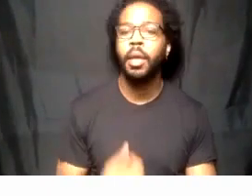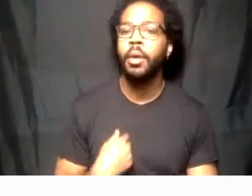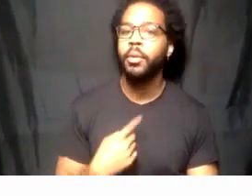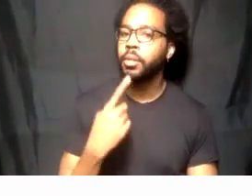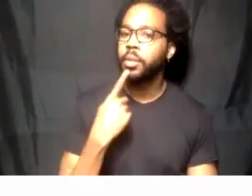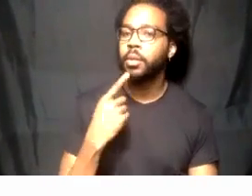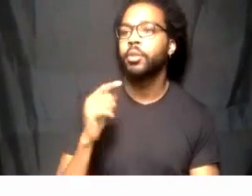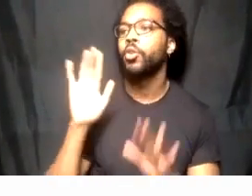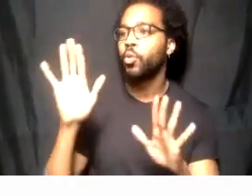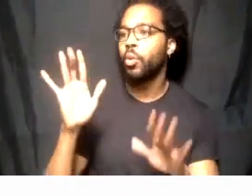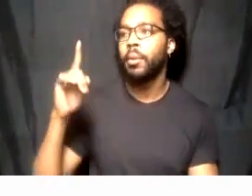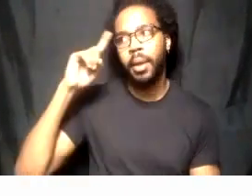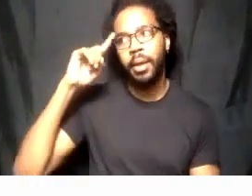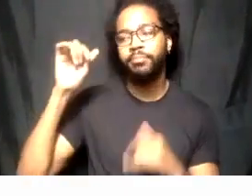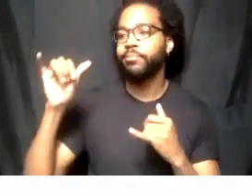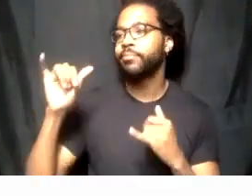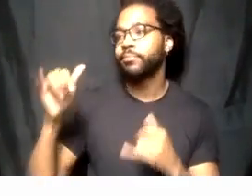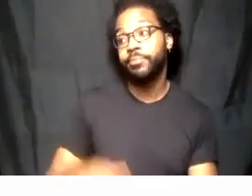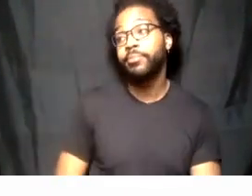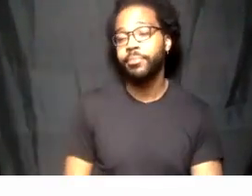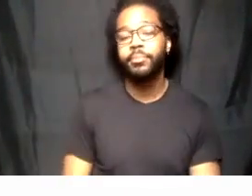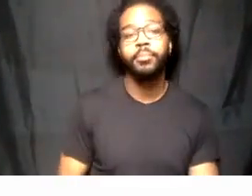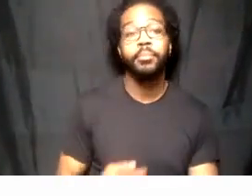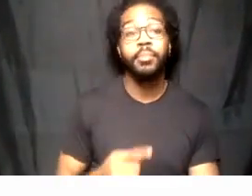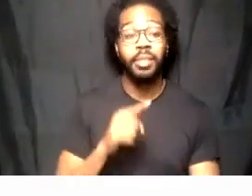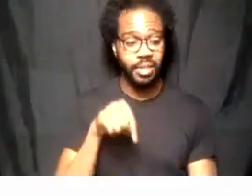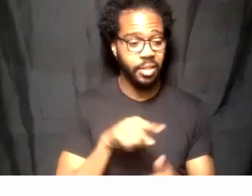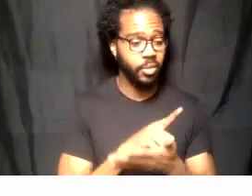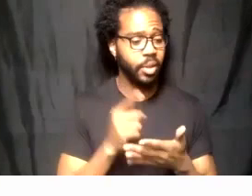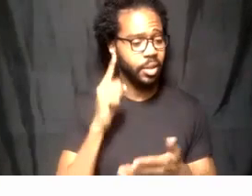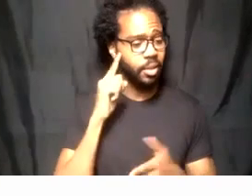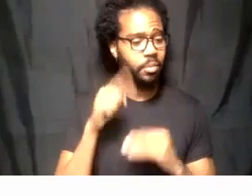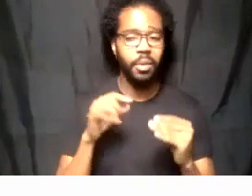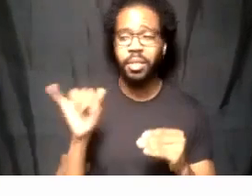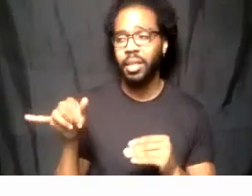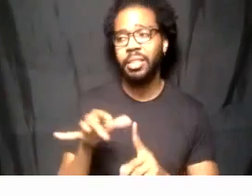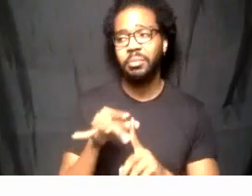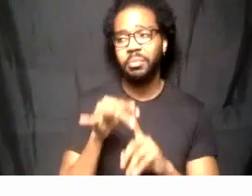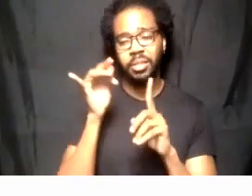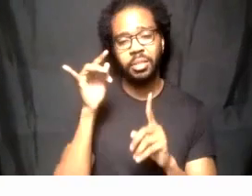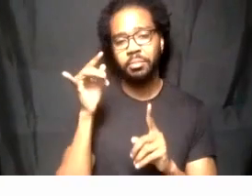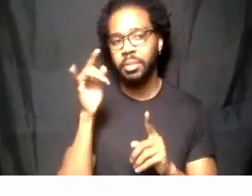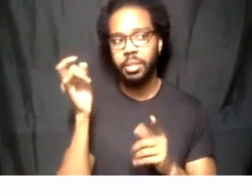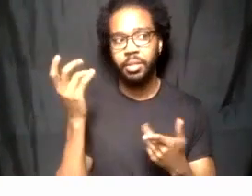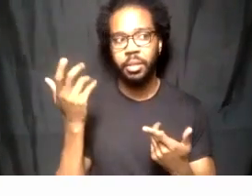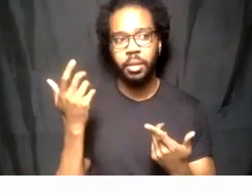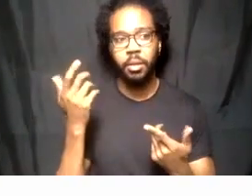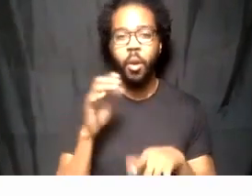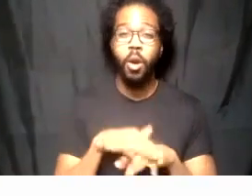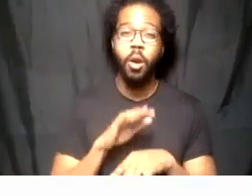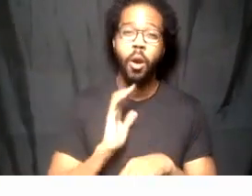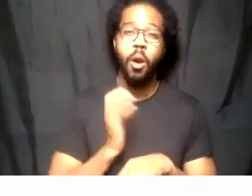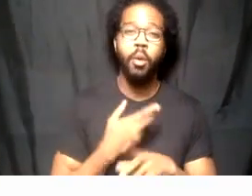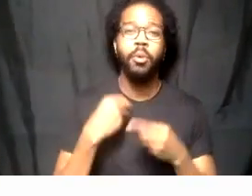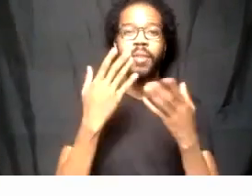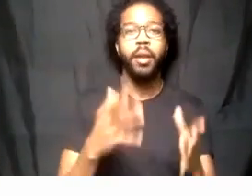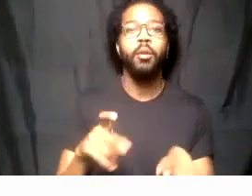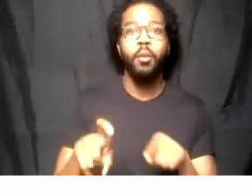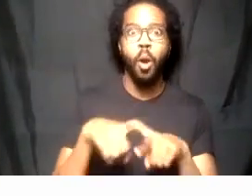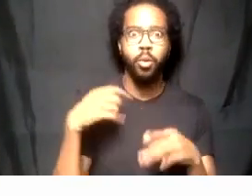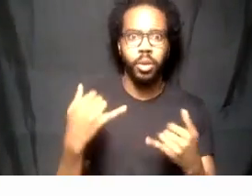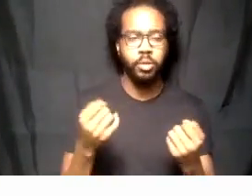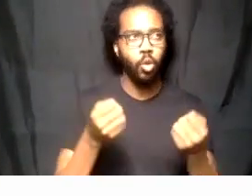minds think alike. So I was actually this week thinking about that, especially because on our provider call today, we have so